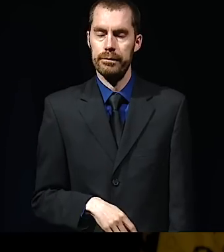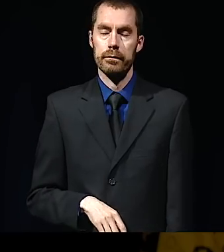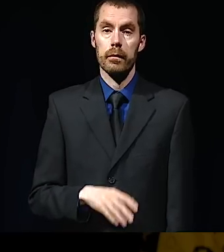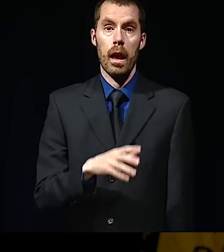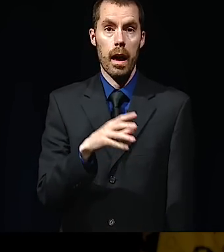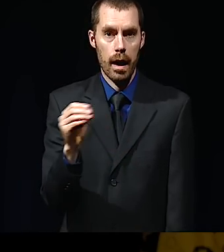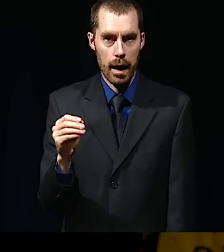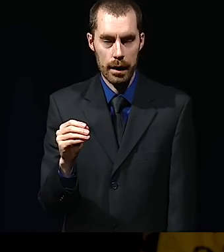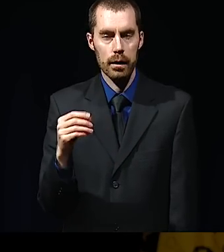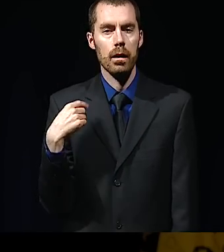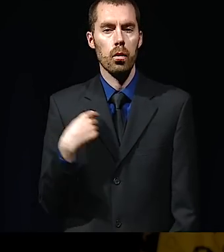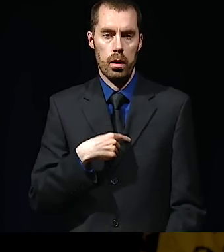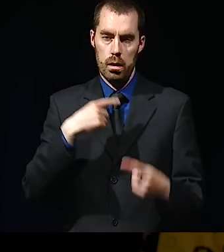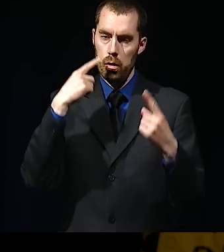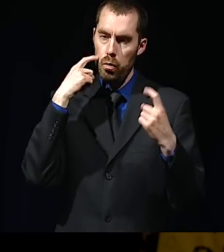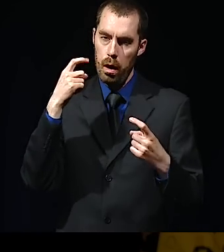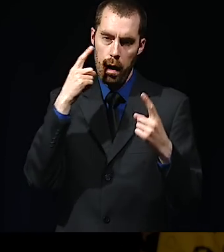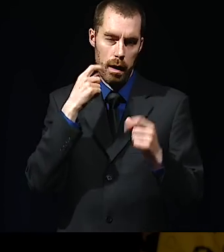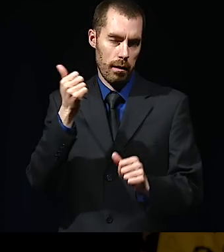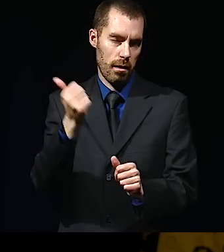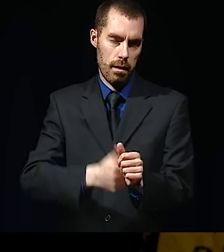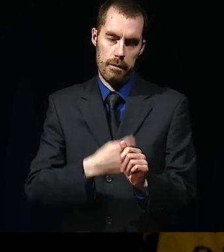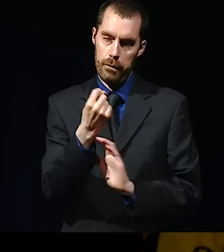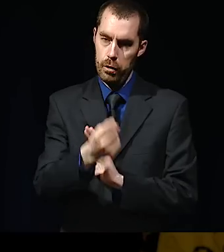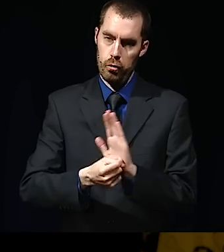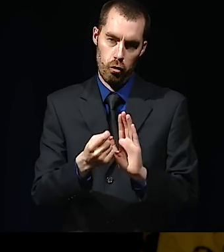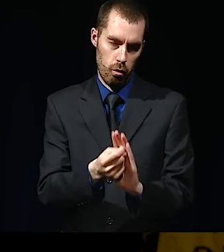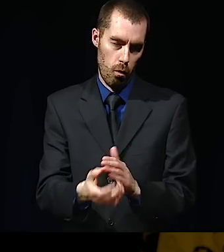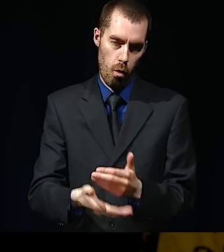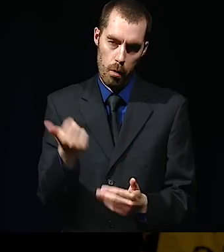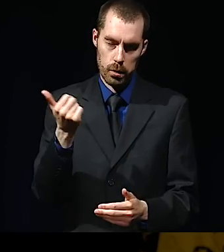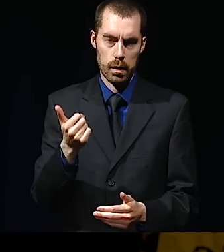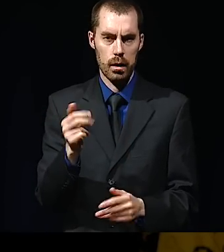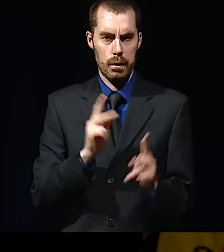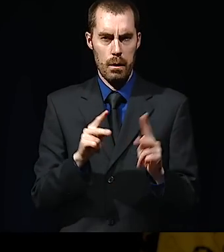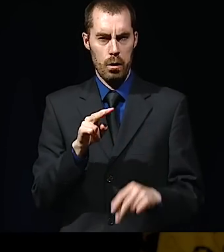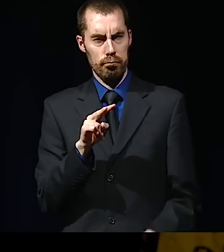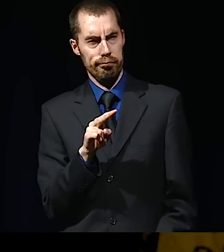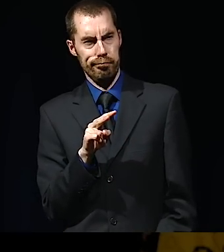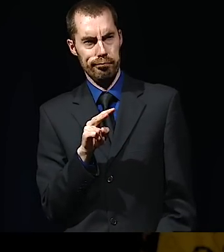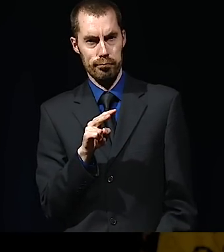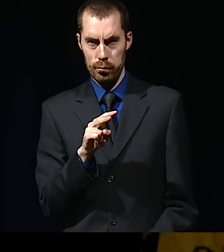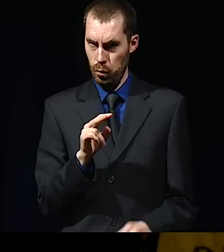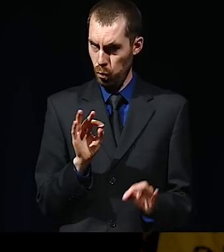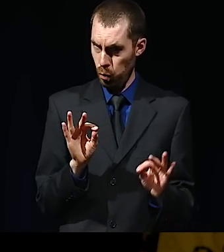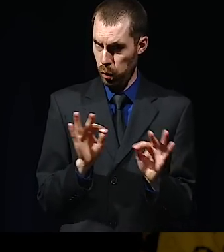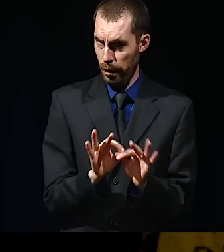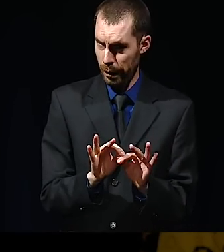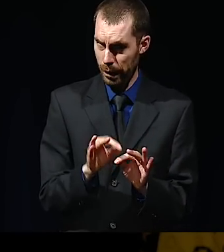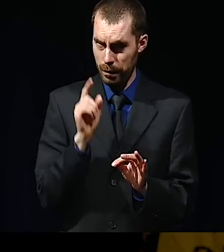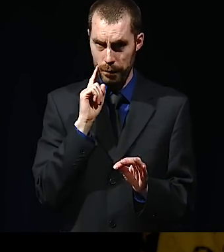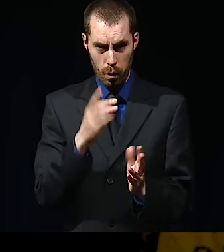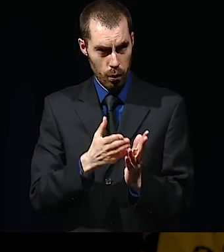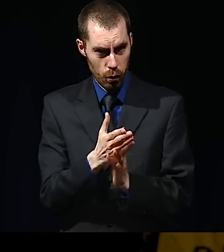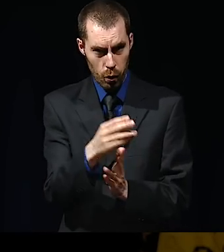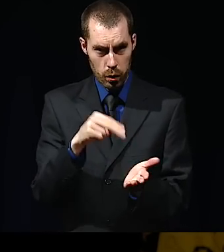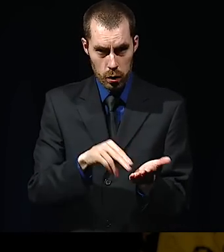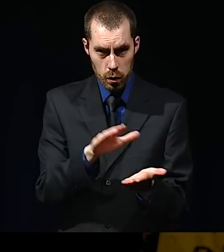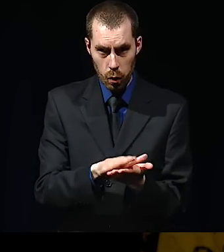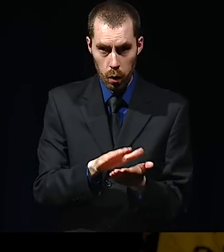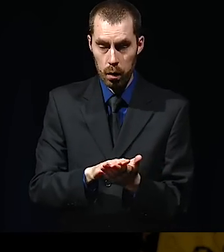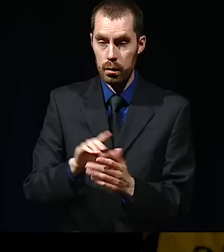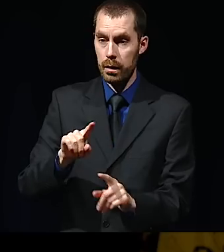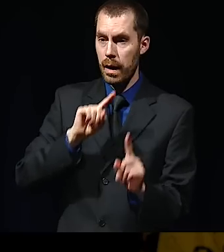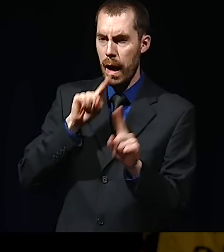yes, we also cried almost every term. That leaves people wondering, was nursing school worth it? And to that,